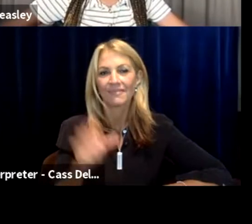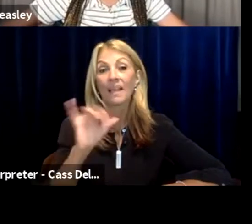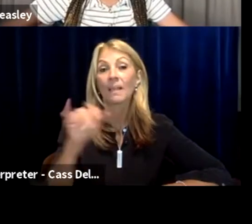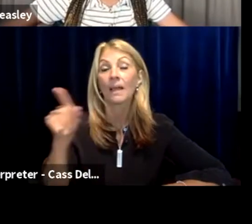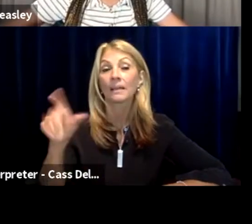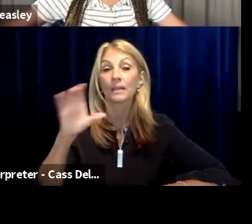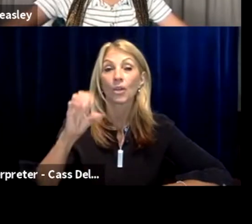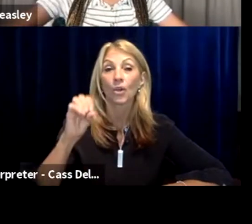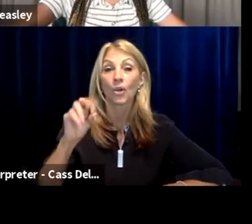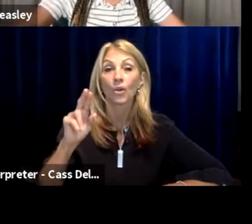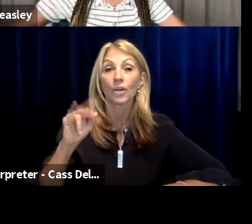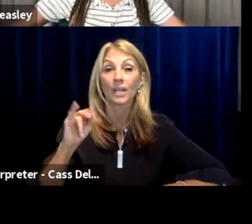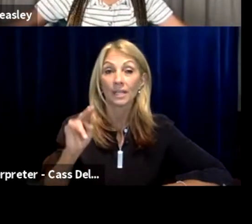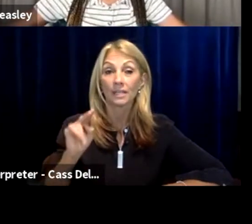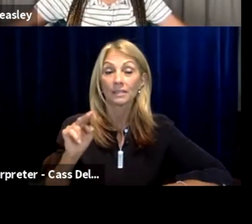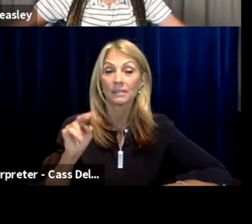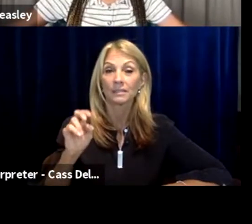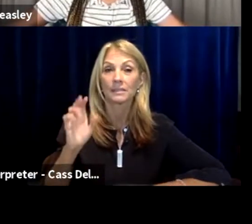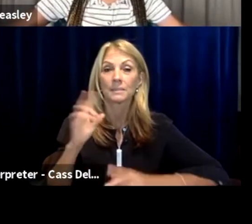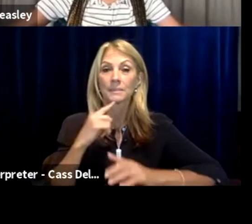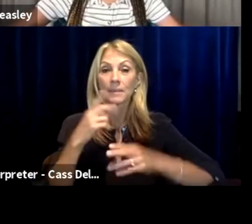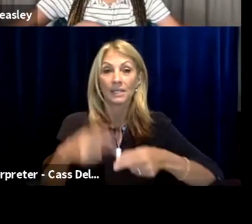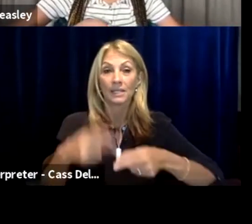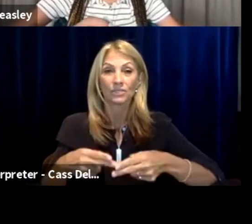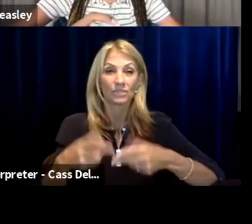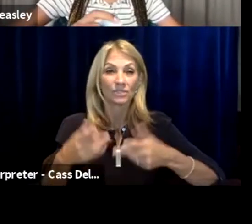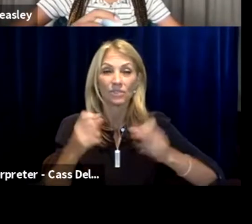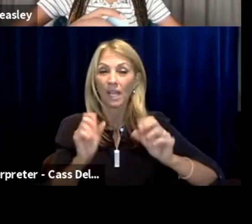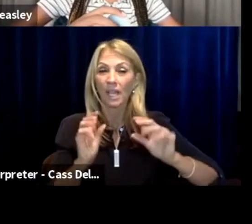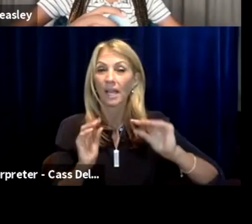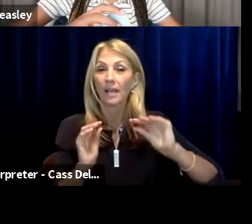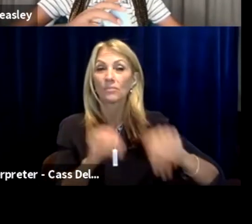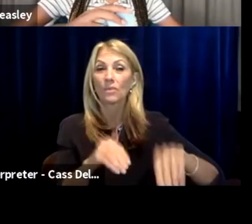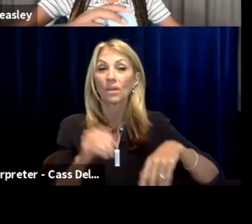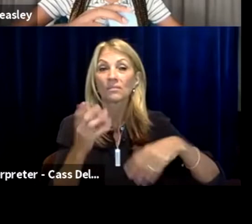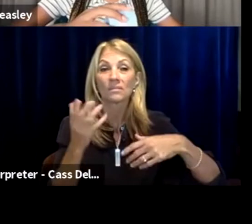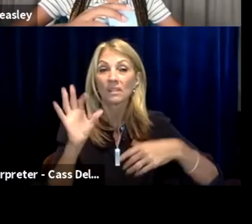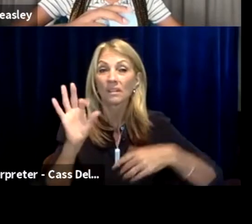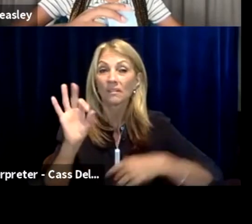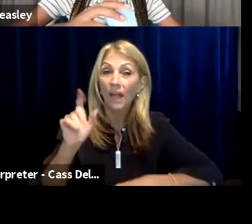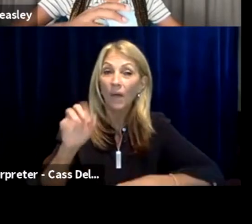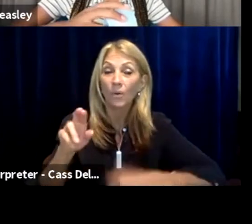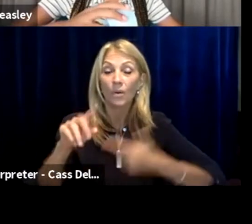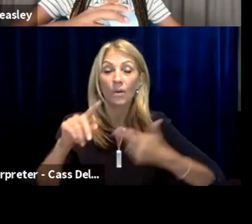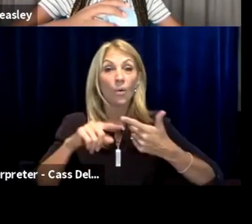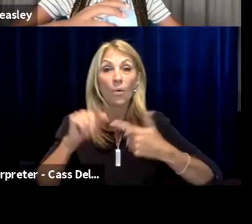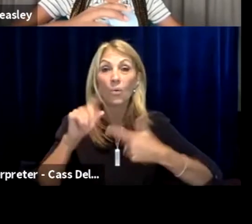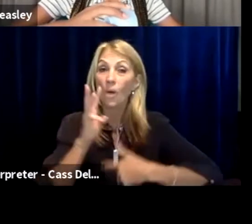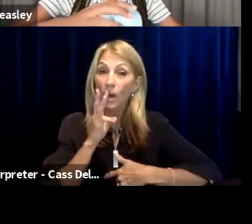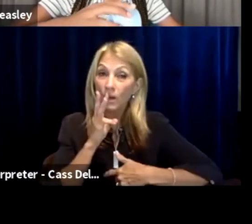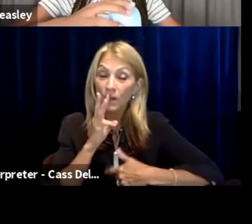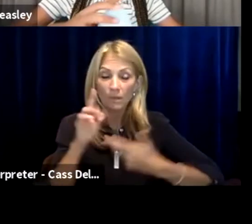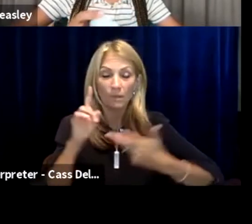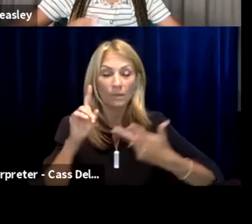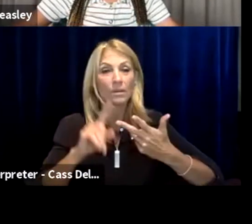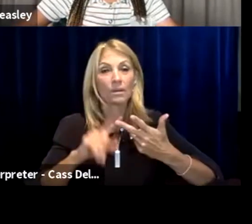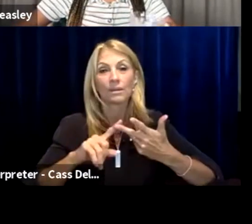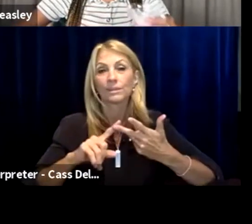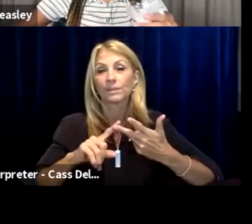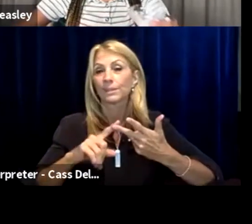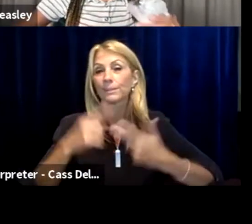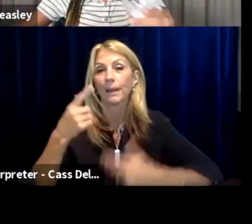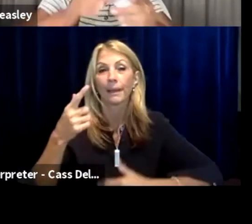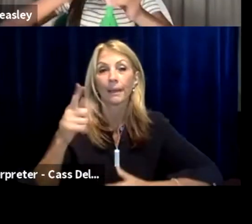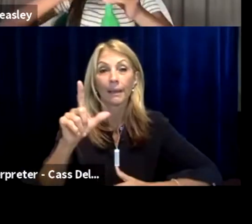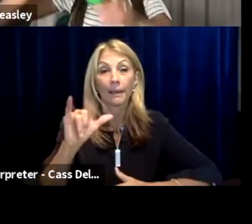so you can fill it with flour if you want. You can fill it with water, put glitter in there. You can